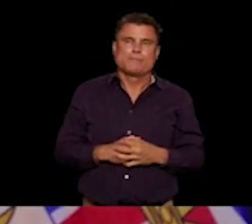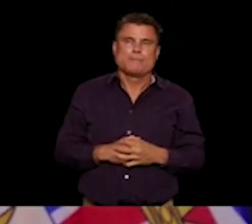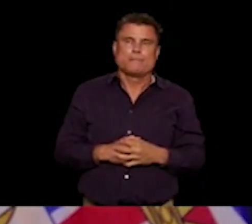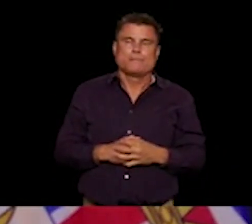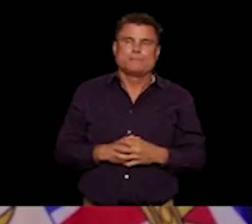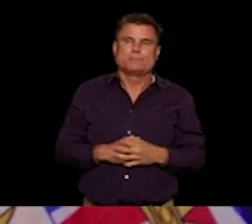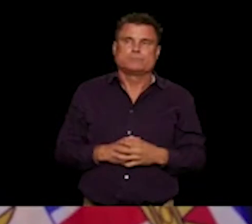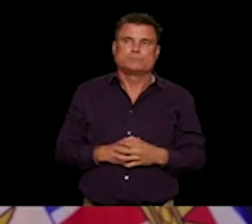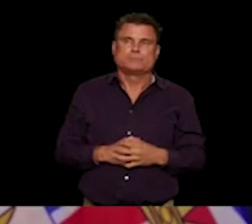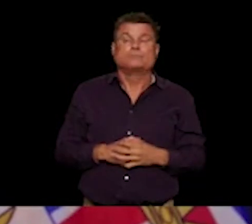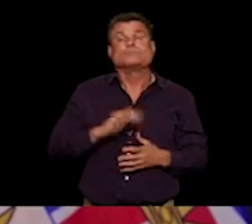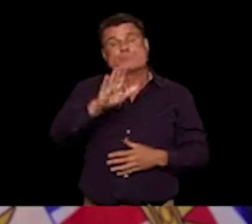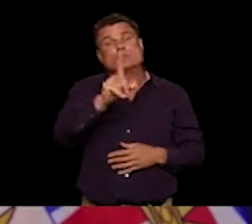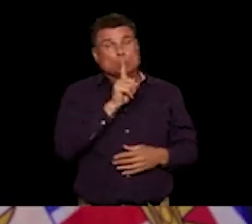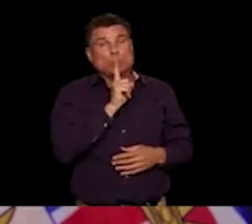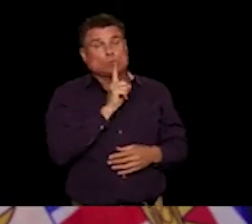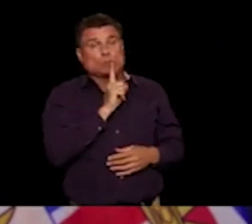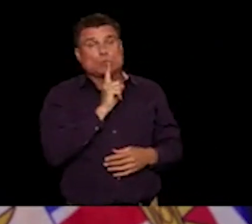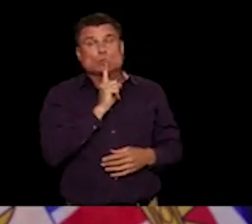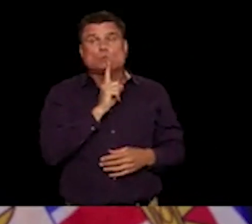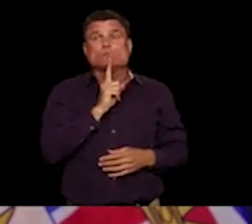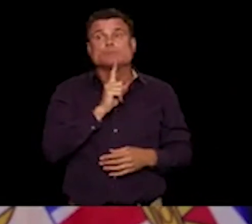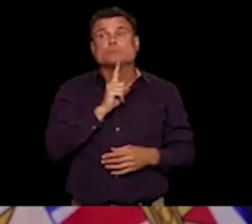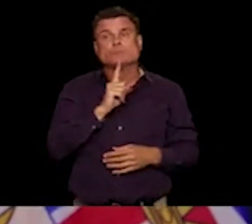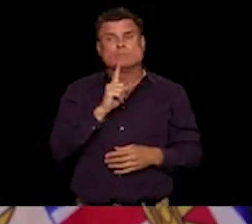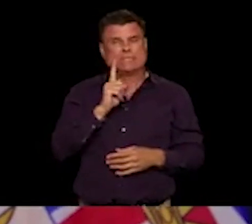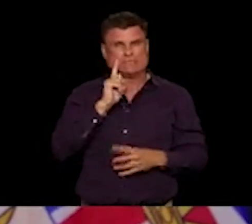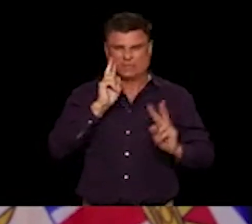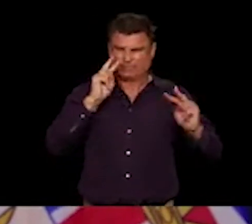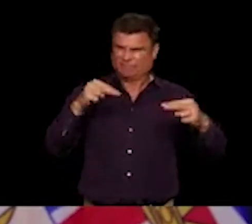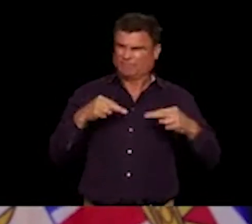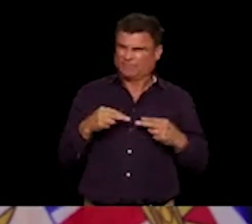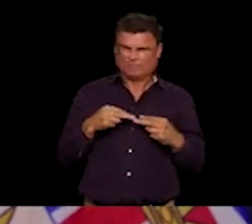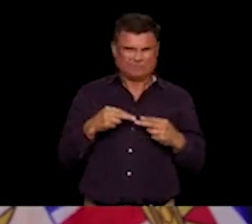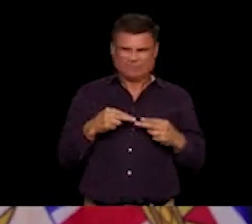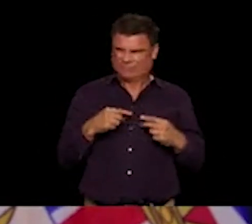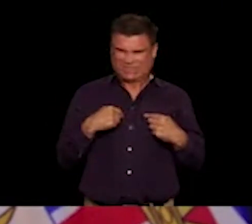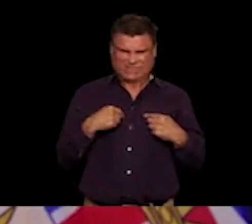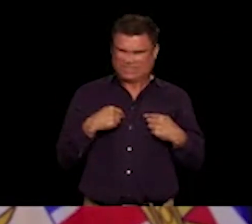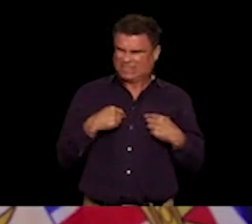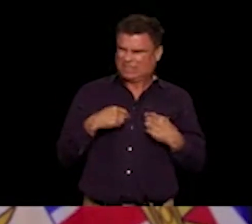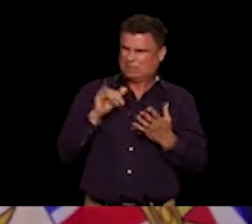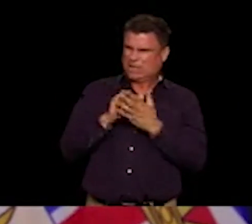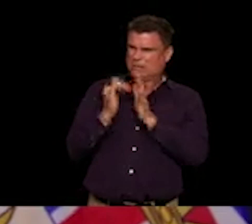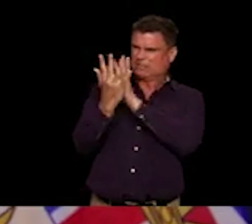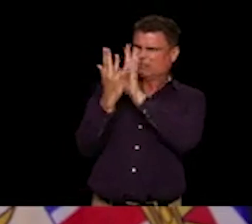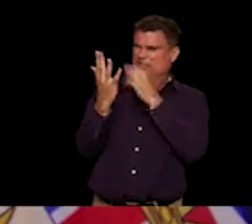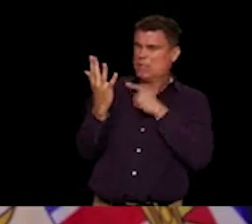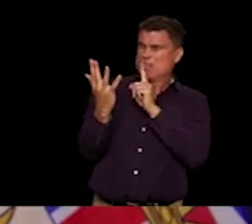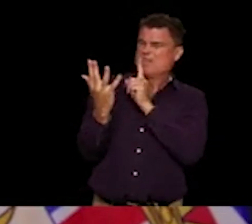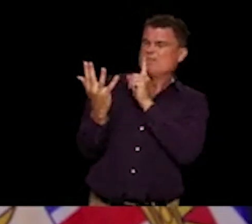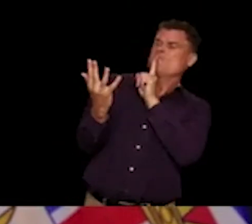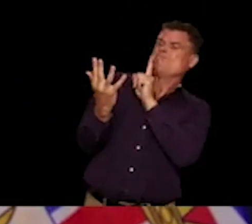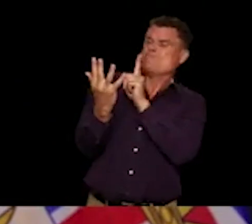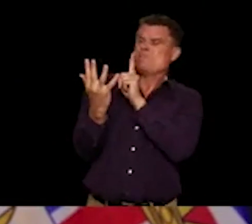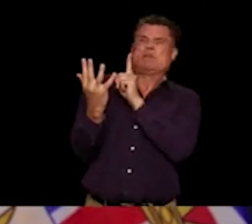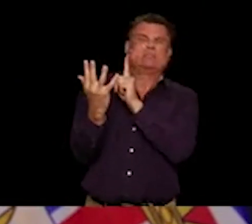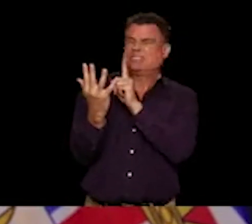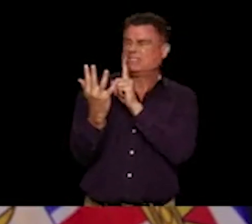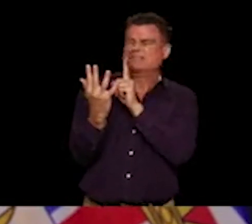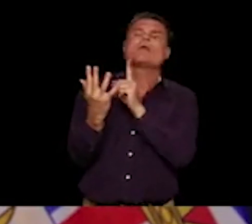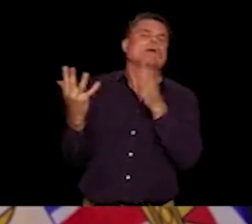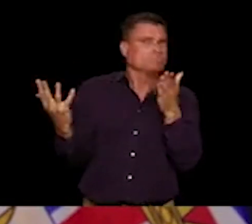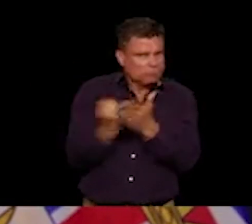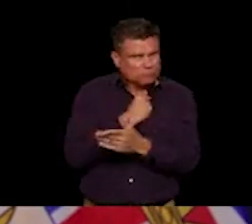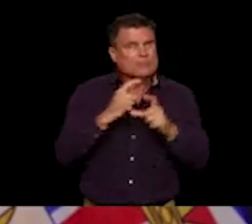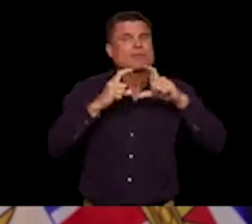are the last line of defense, and they should be worn when you can't maintain those physical distances. But we also